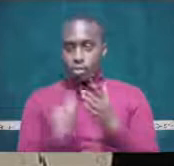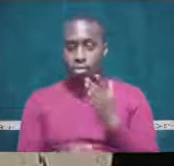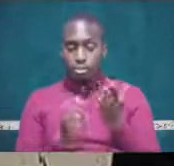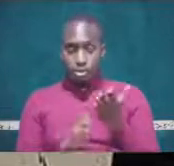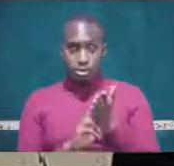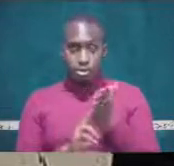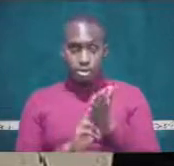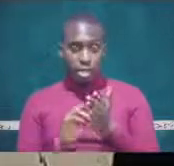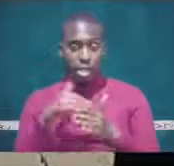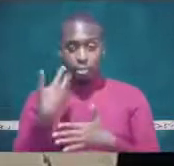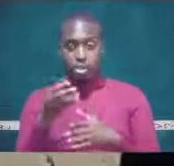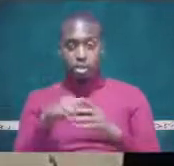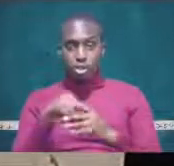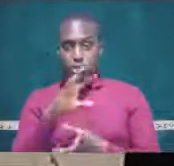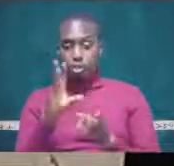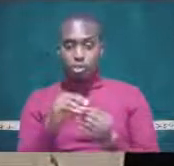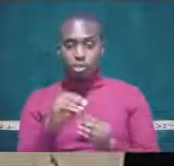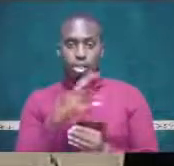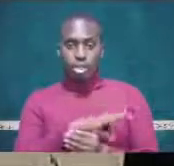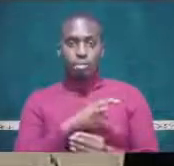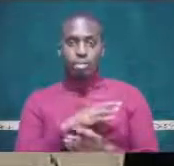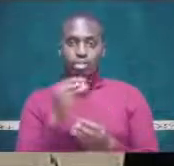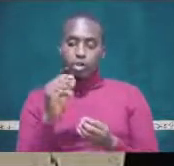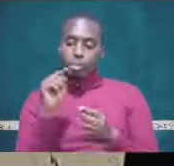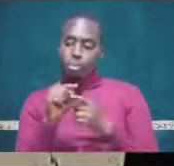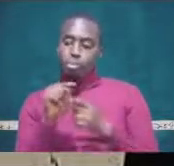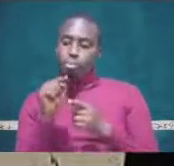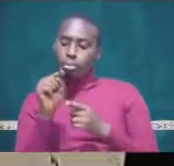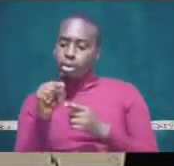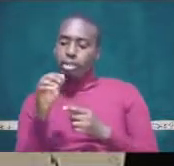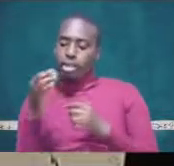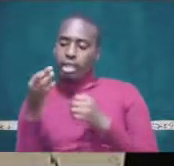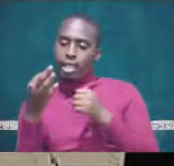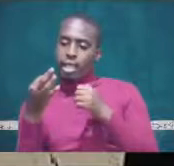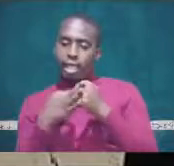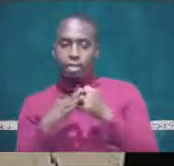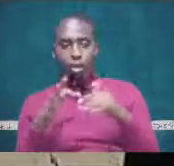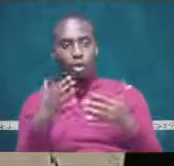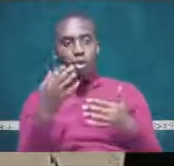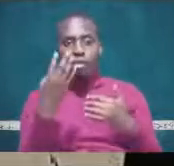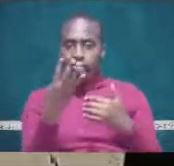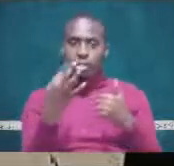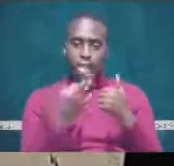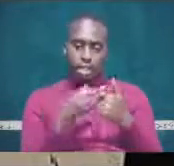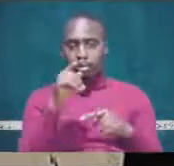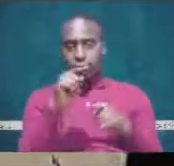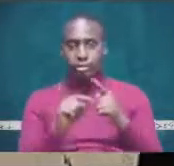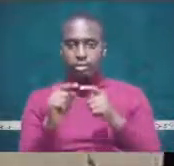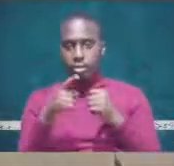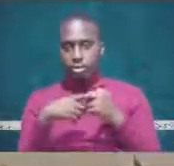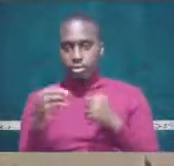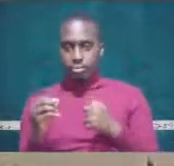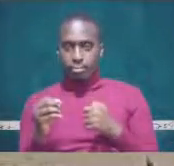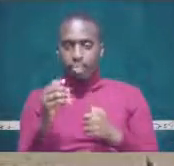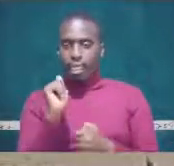consumed out of the total income is 0.8, or 48 out of 60. That is the fraction. Our